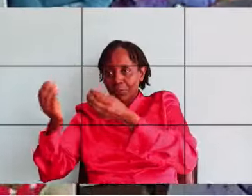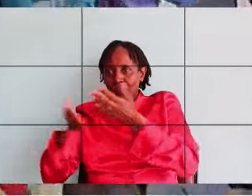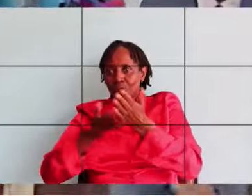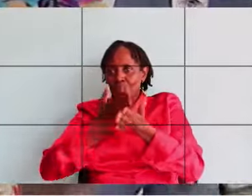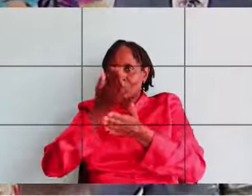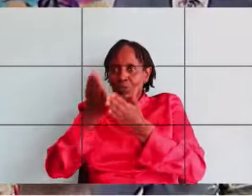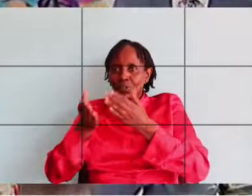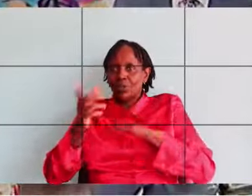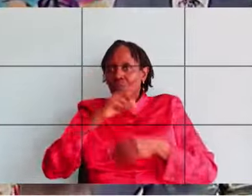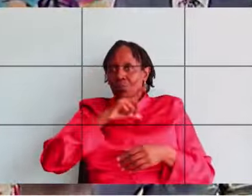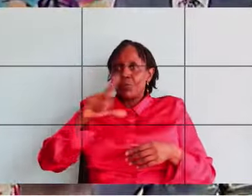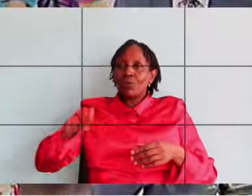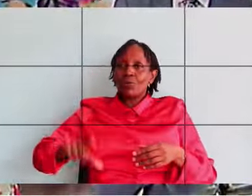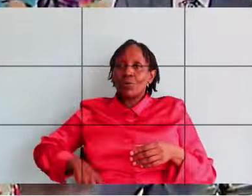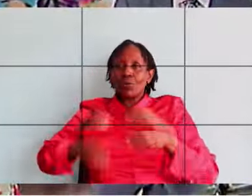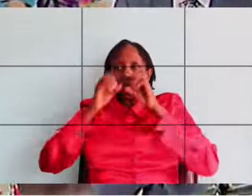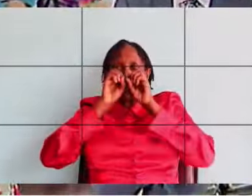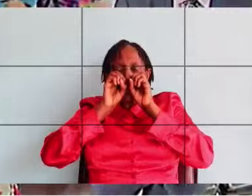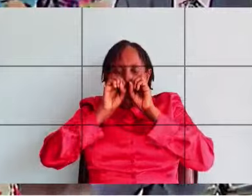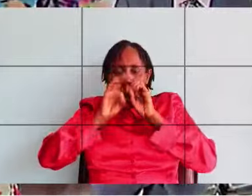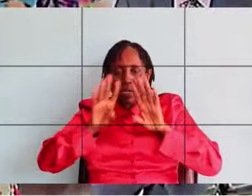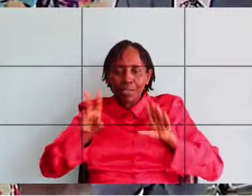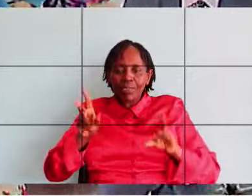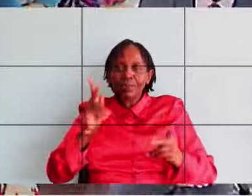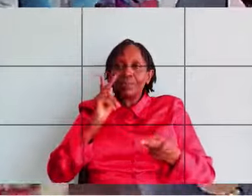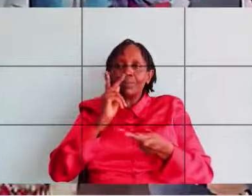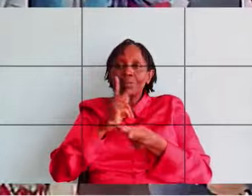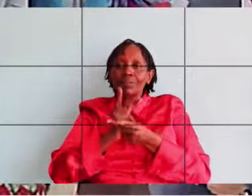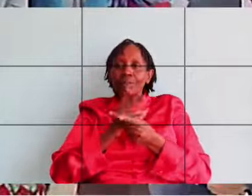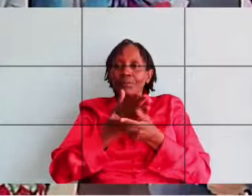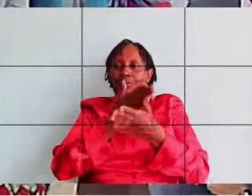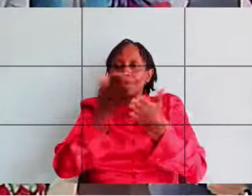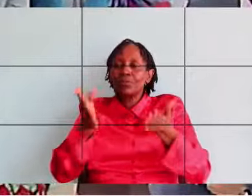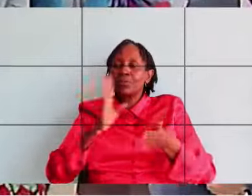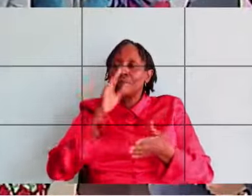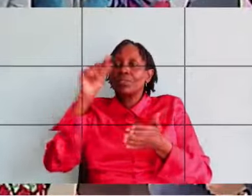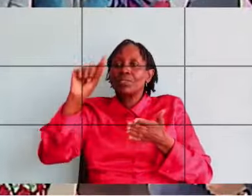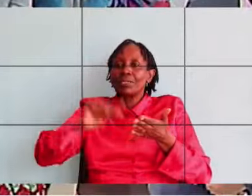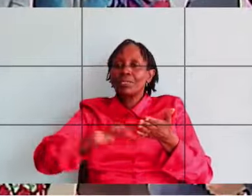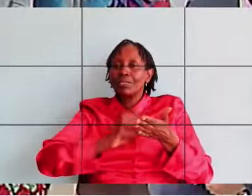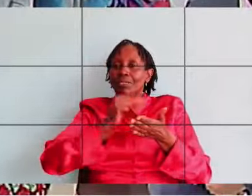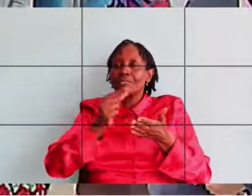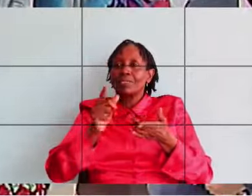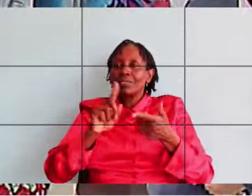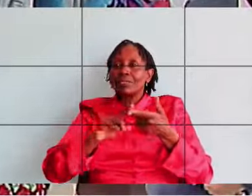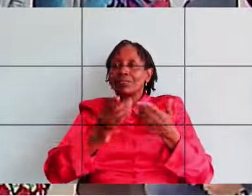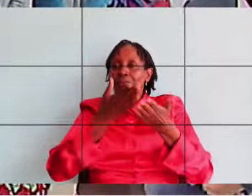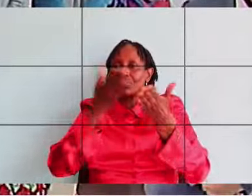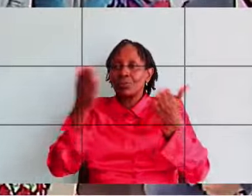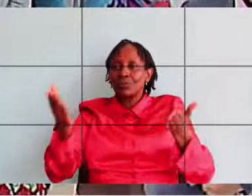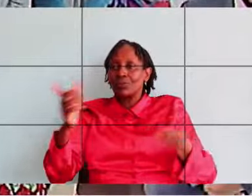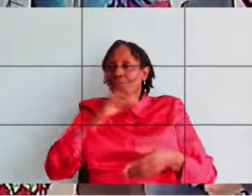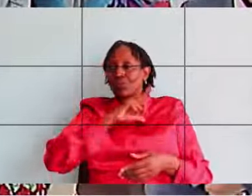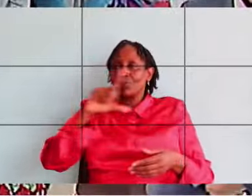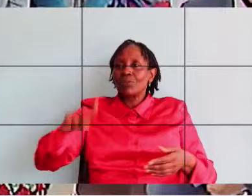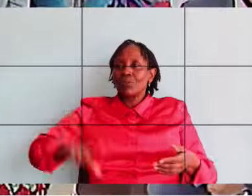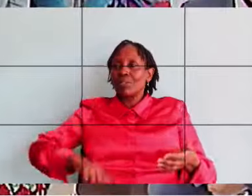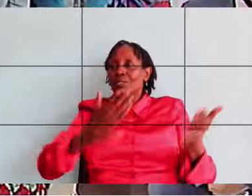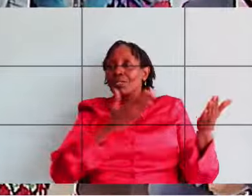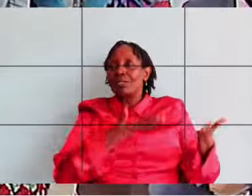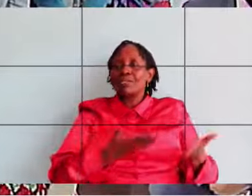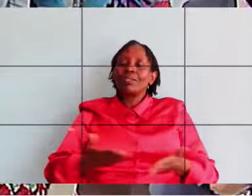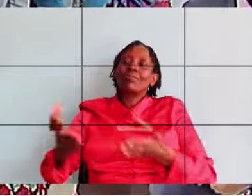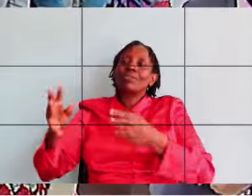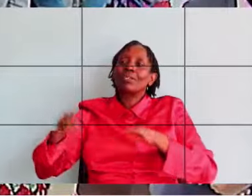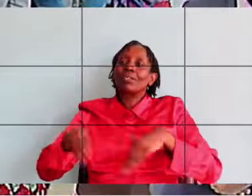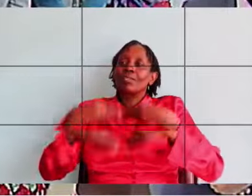keep you. May his face shine upon you and be gracious to you. May the Lord lift you up and give you